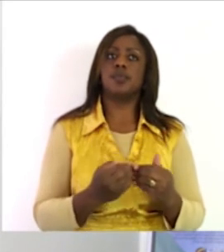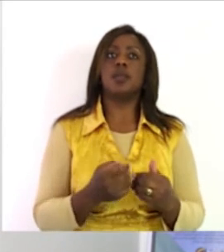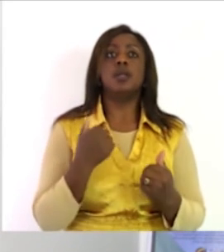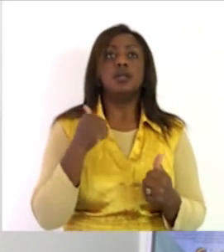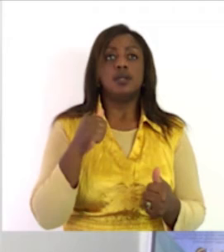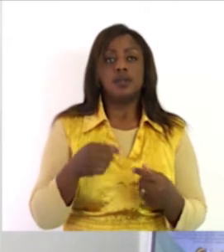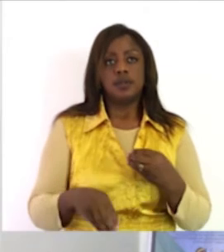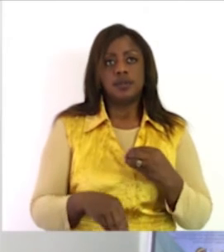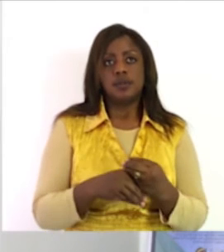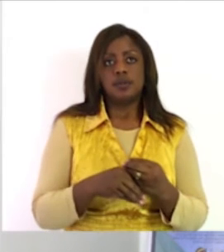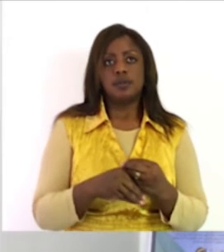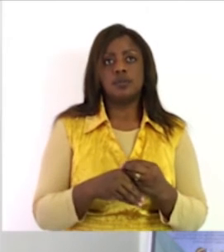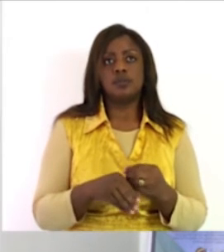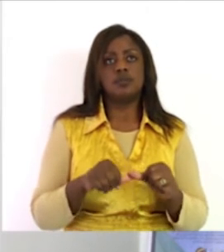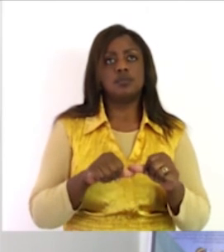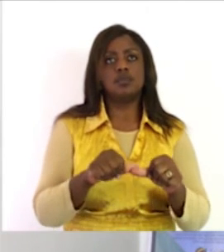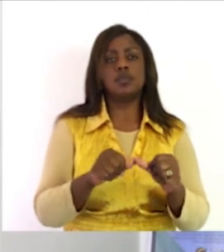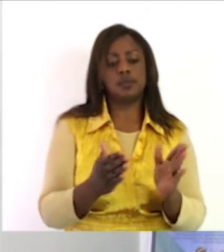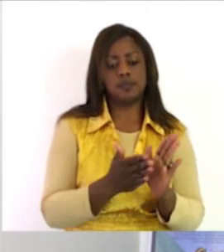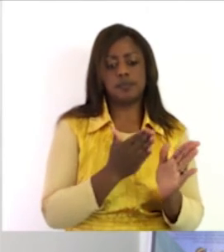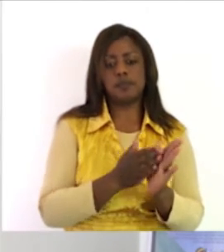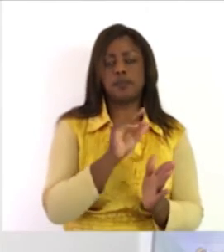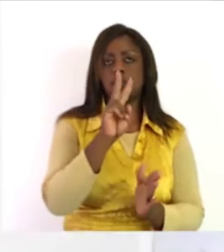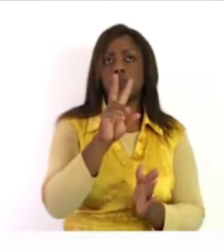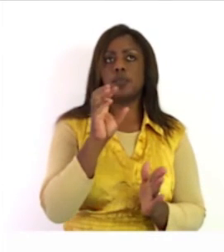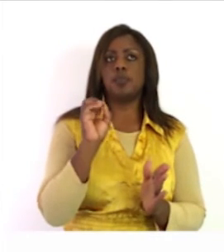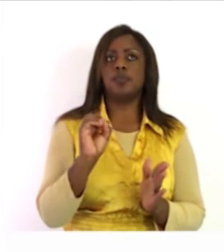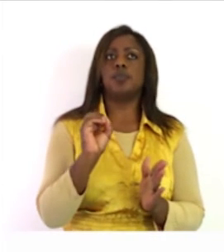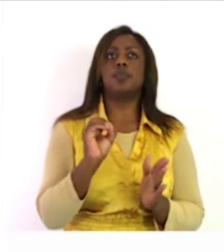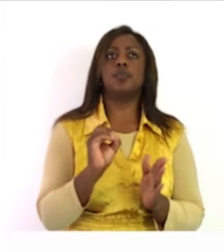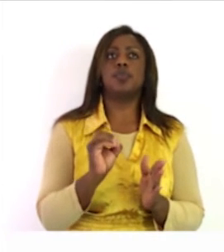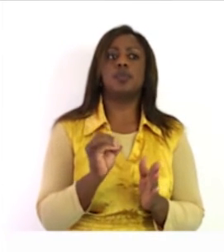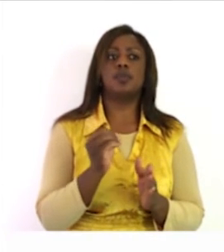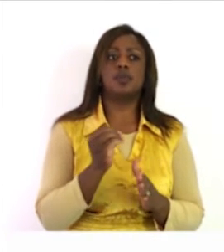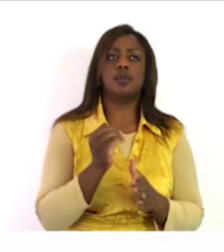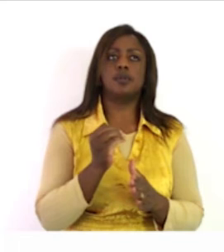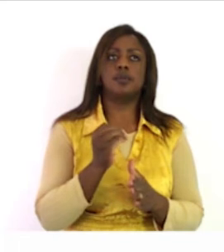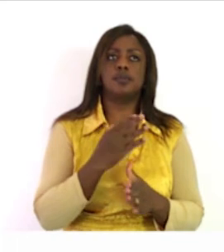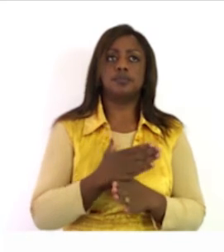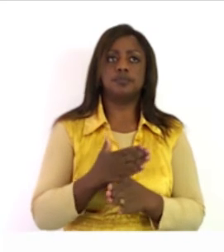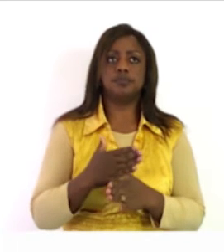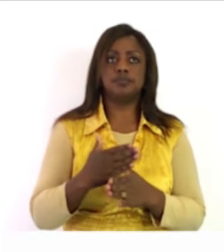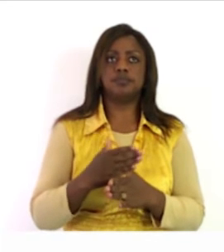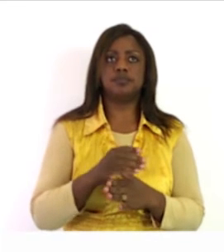And now we will continue on page 20 for our fun